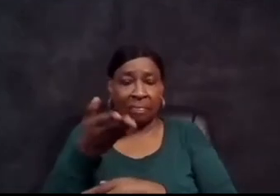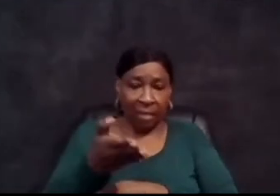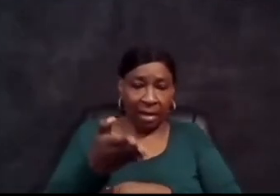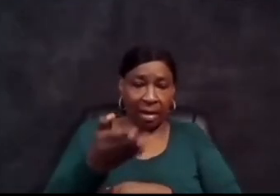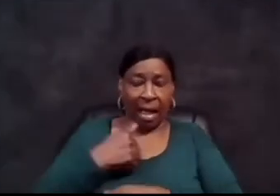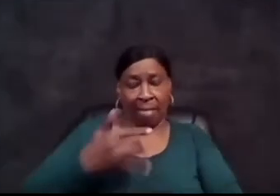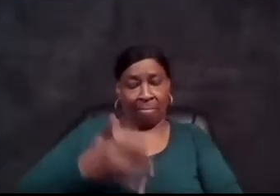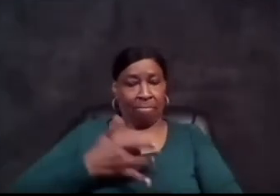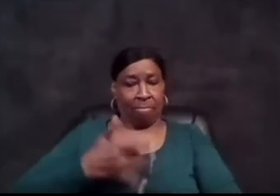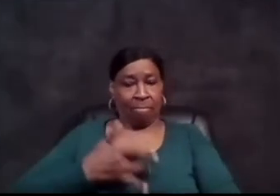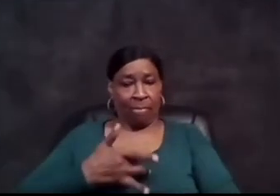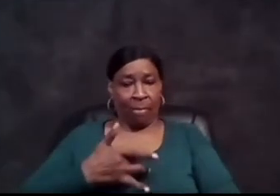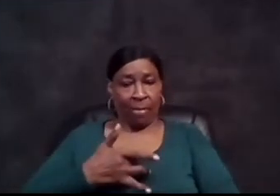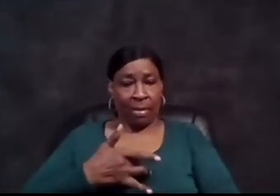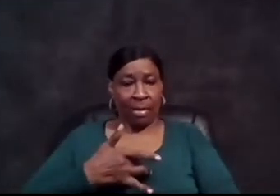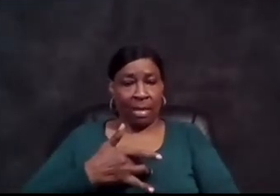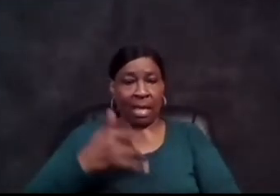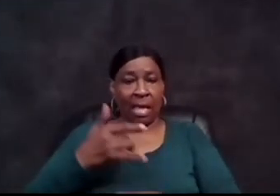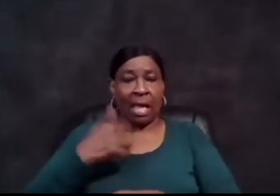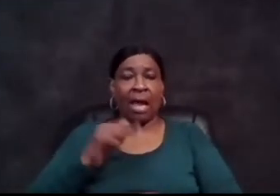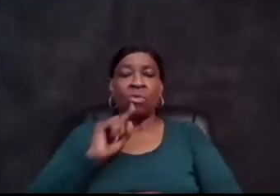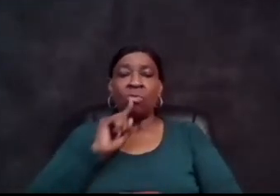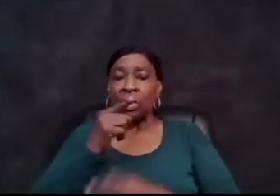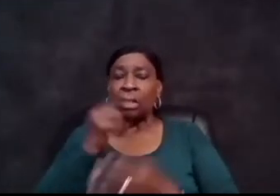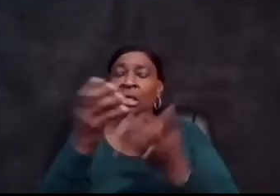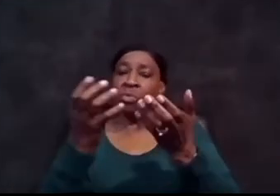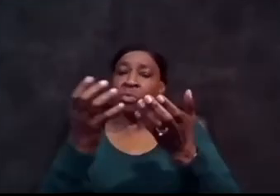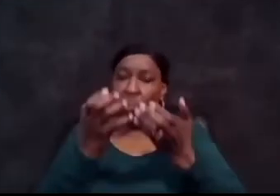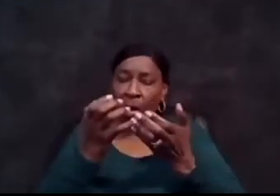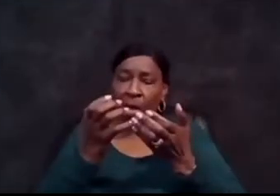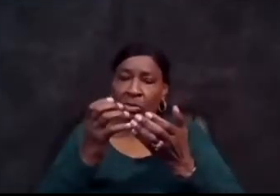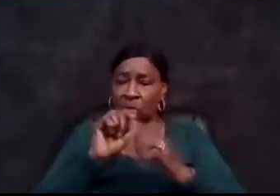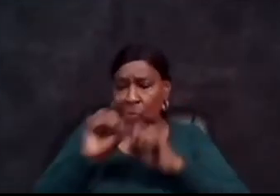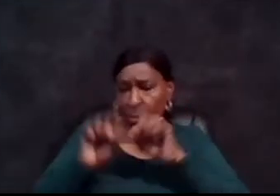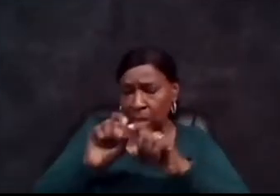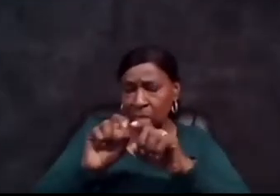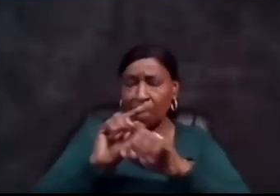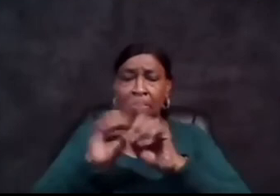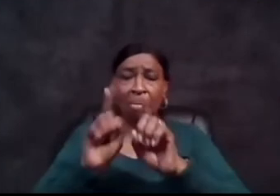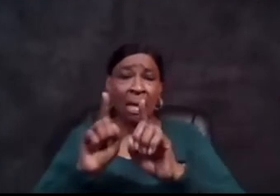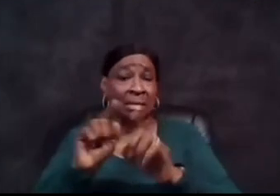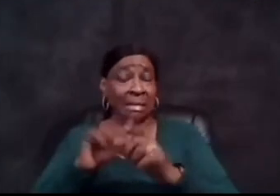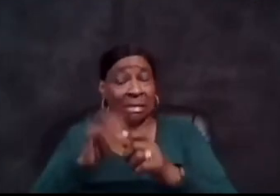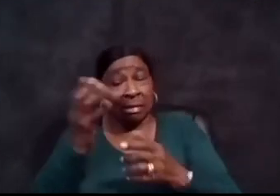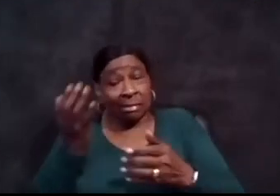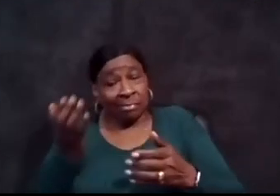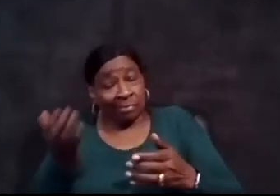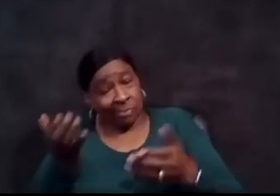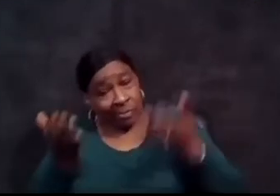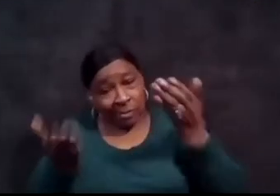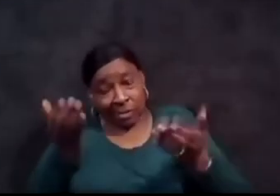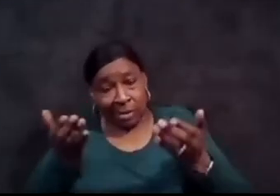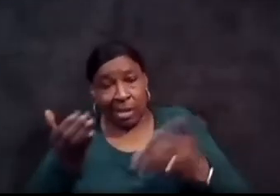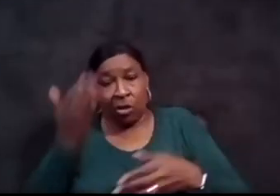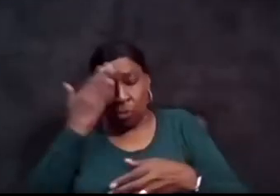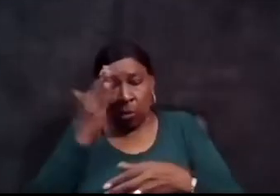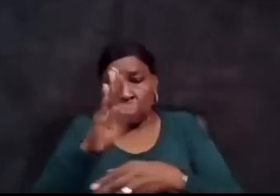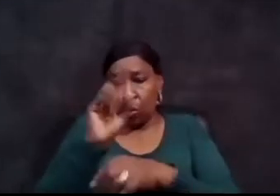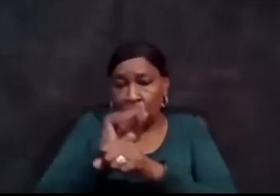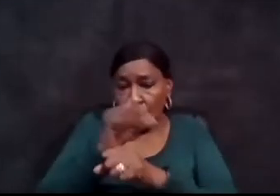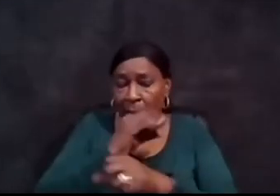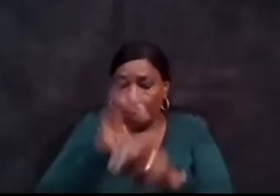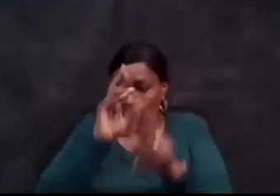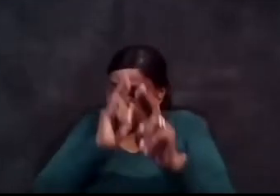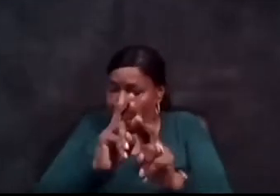felt I really kind of wanted to question. But then on the other hand, just knowing your work and respecting your